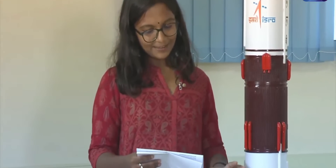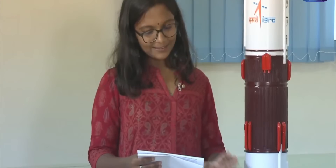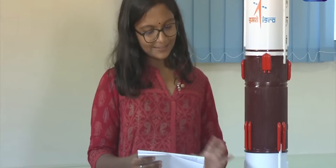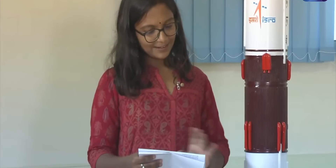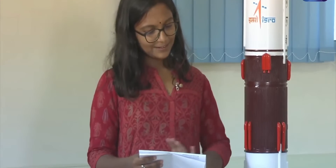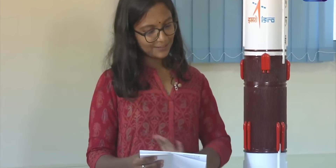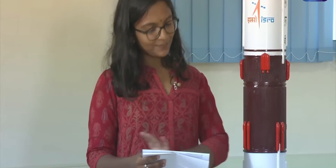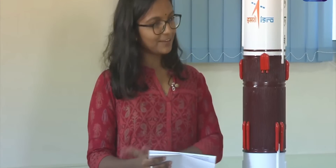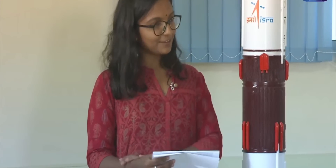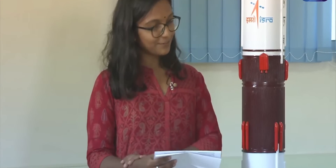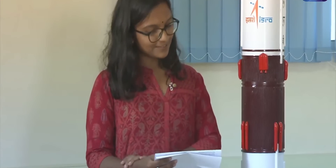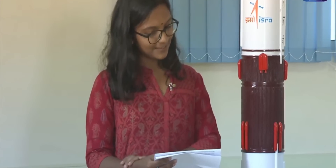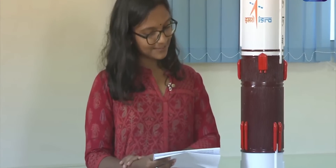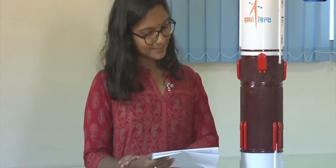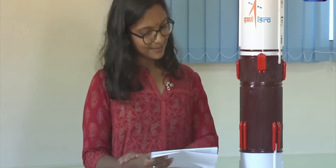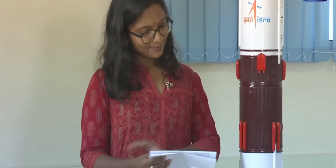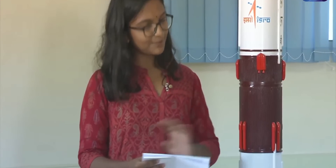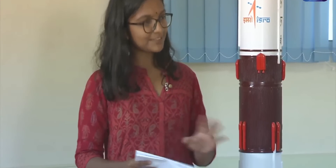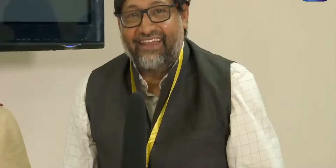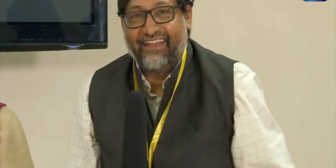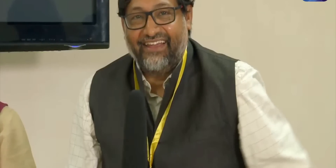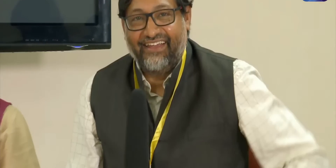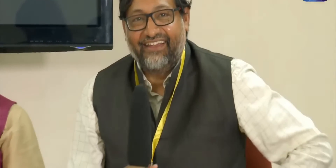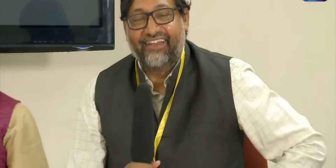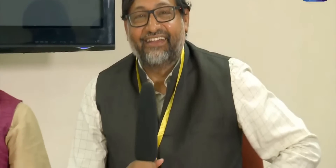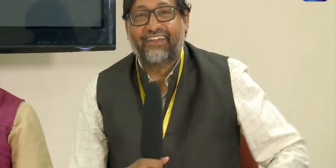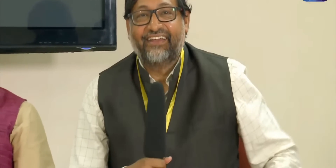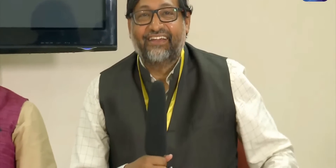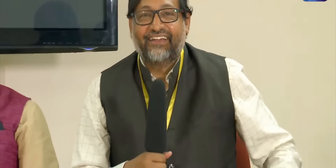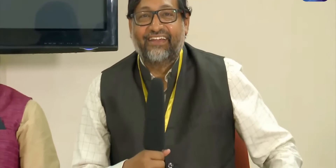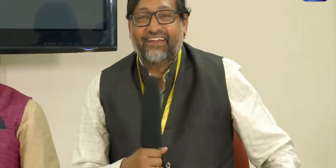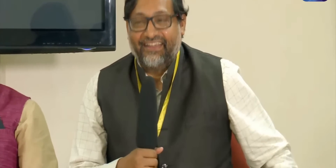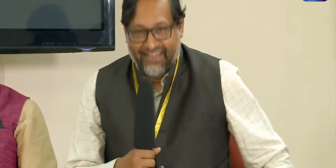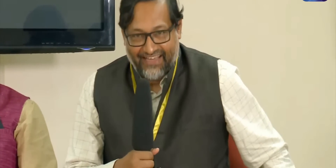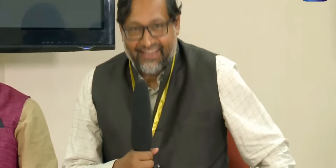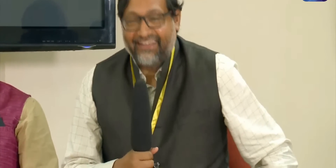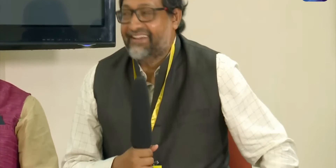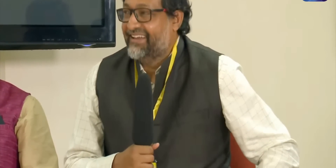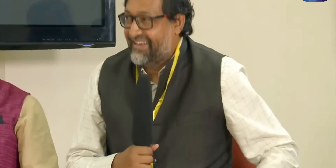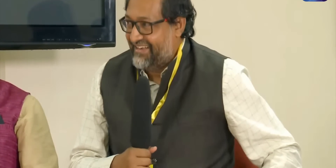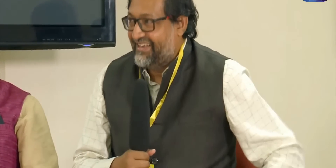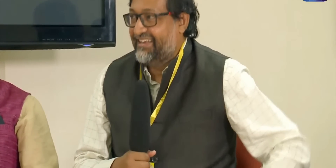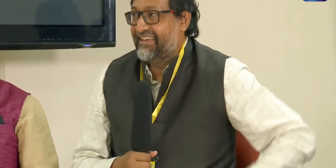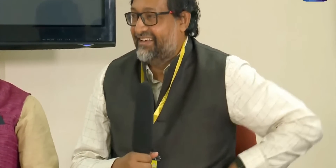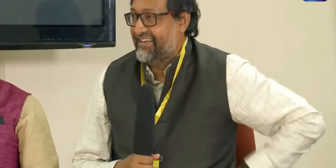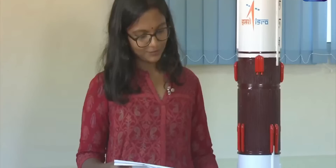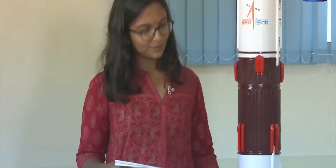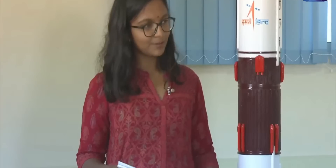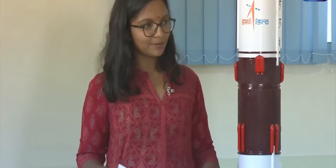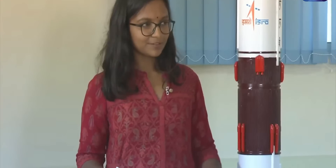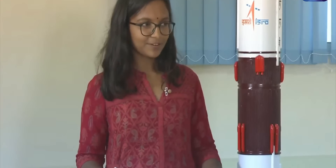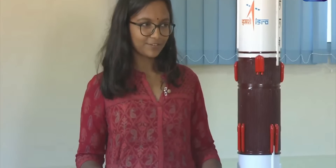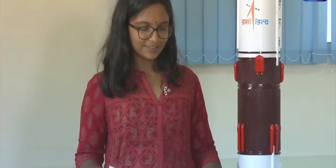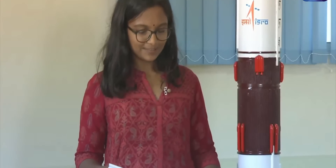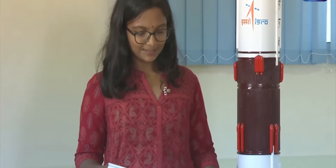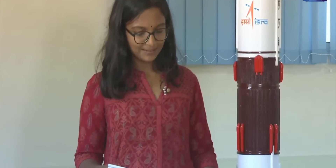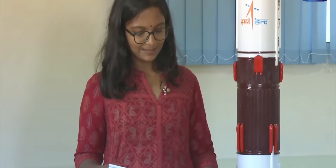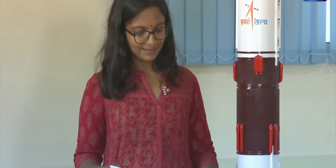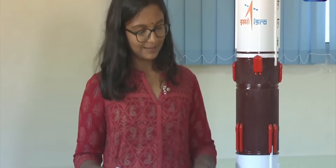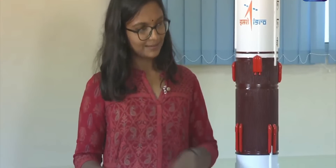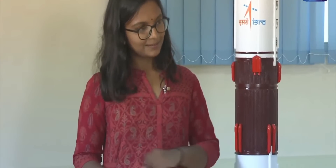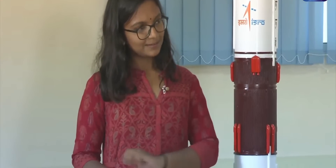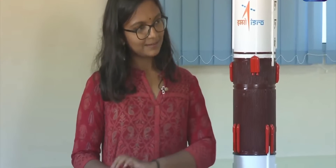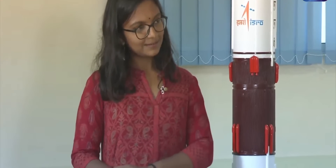do you think the studies of heliophysics will supplement Aditya L1? Can you tell us something about the history of solar observatories in